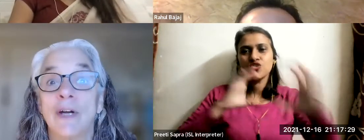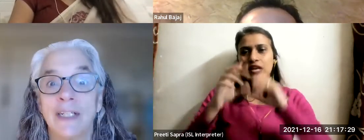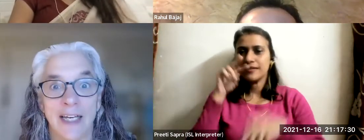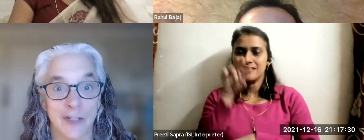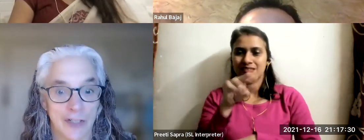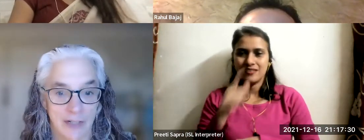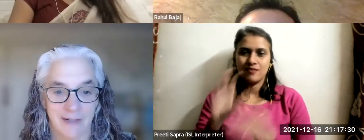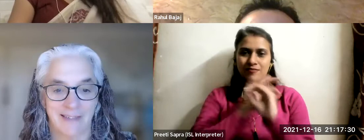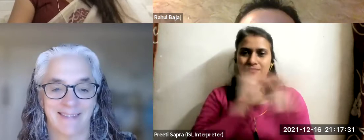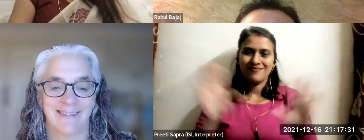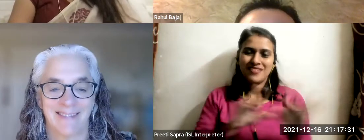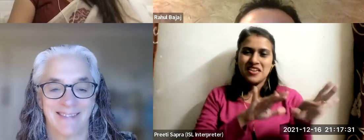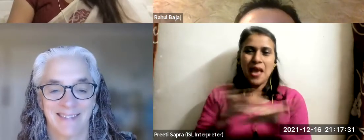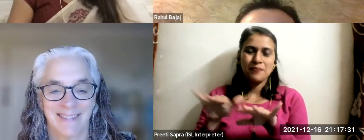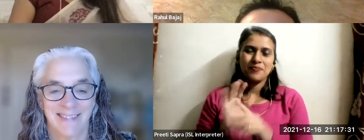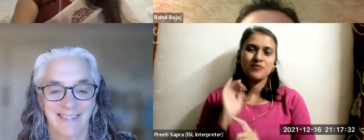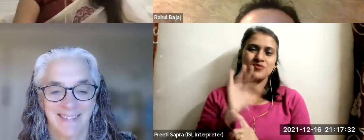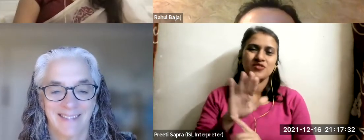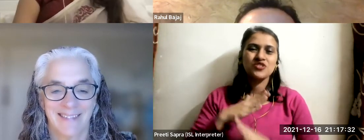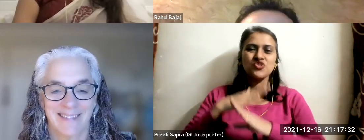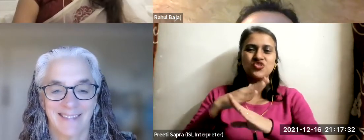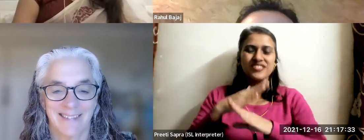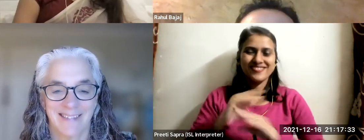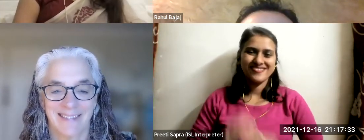didn't use a branding agency.